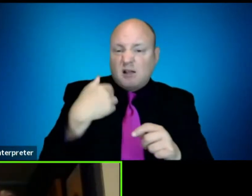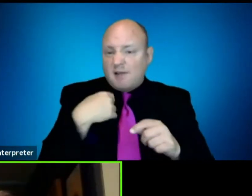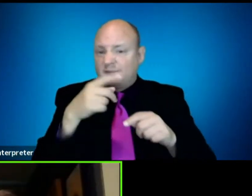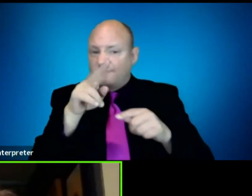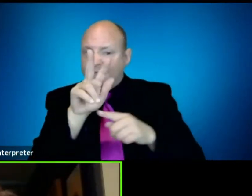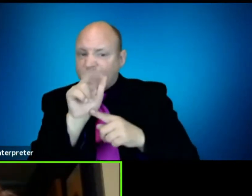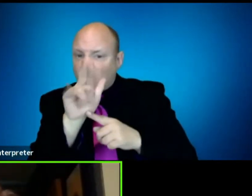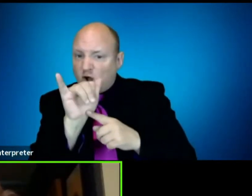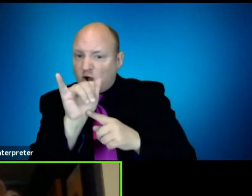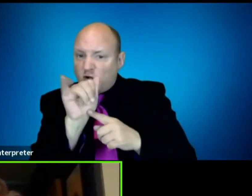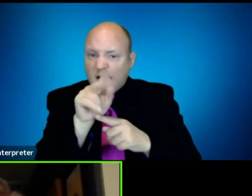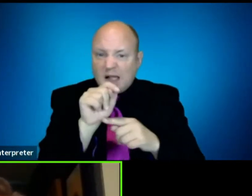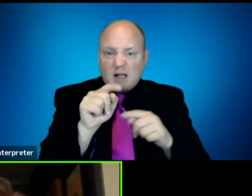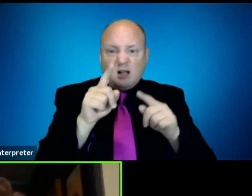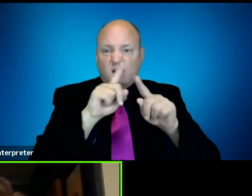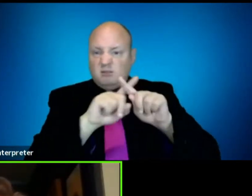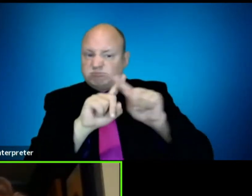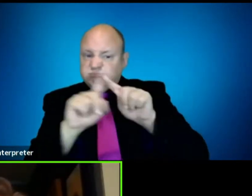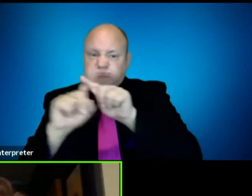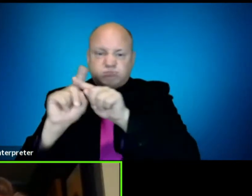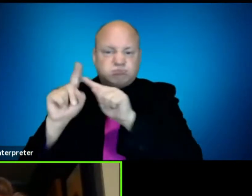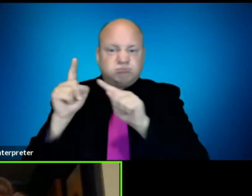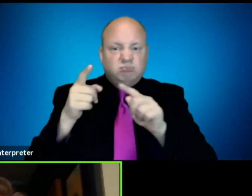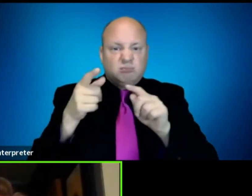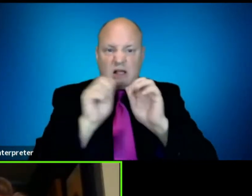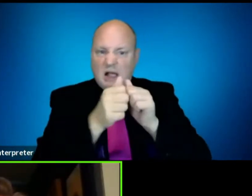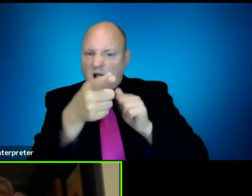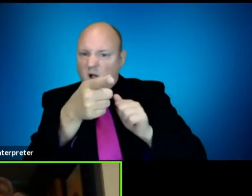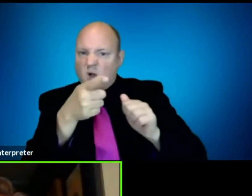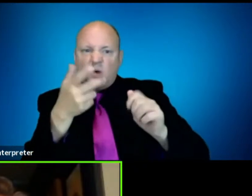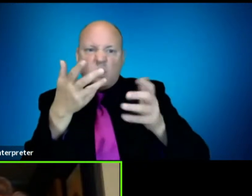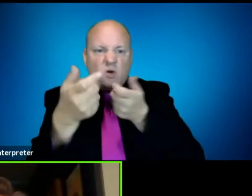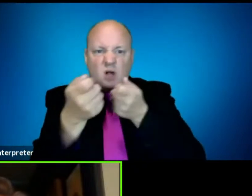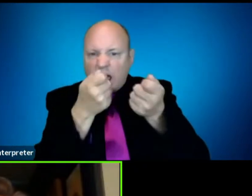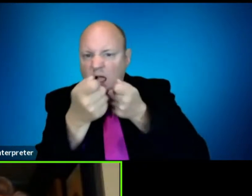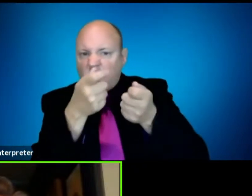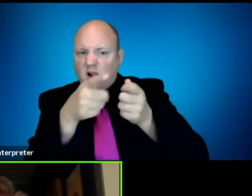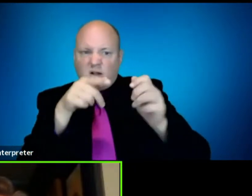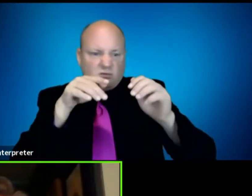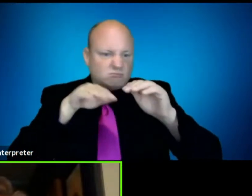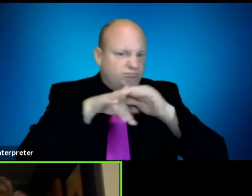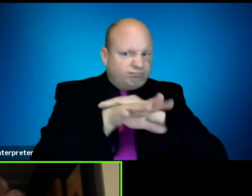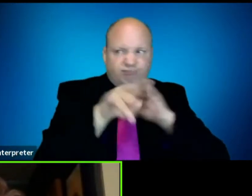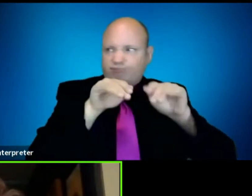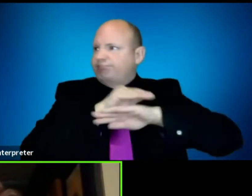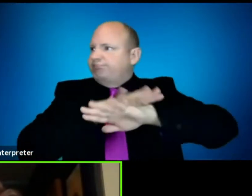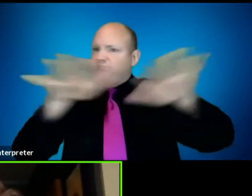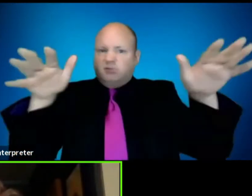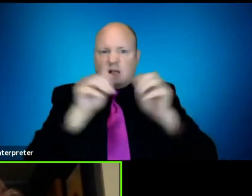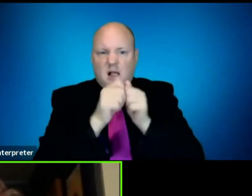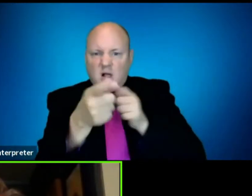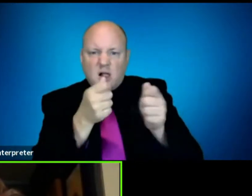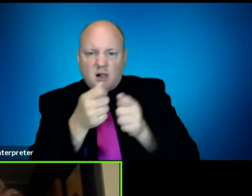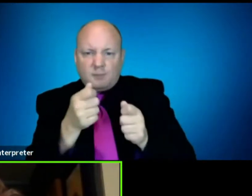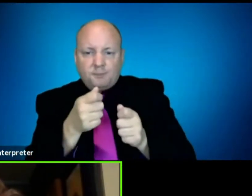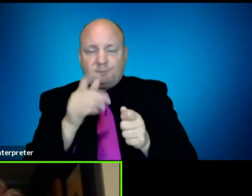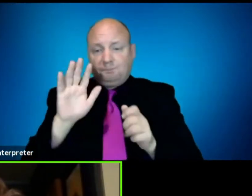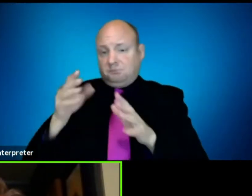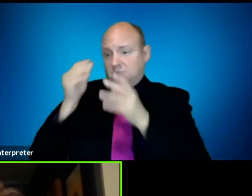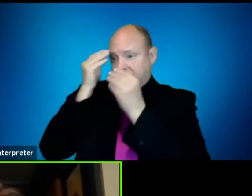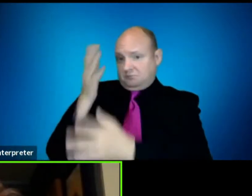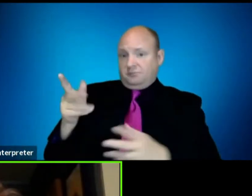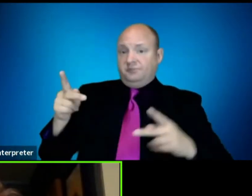Thank you, Angelina. I think what we know is that, the physical measures to decrease transmission work no matter the